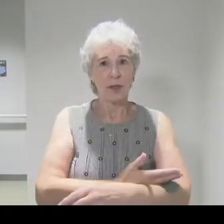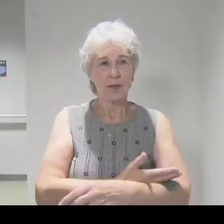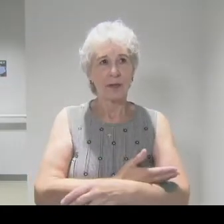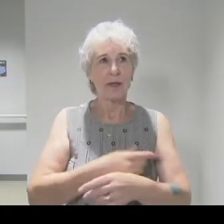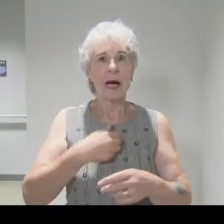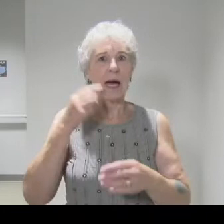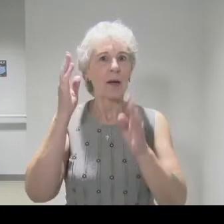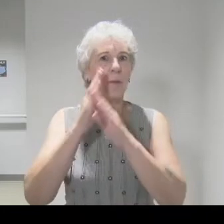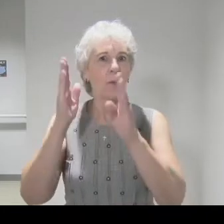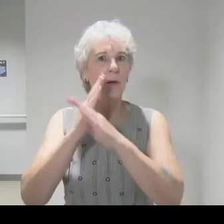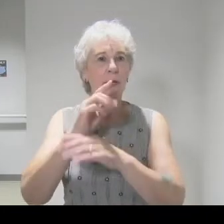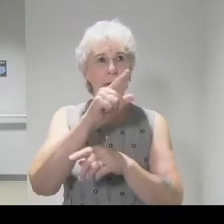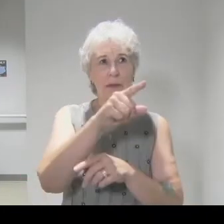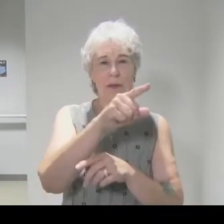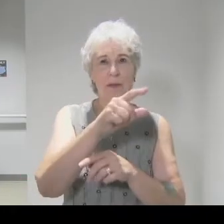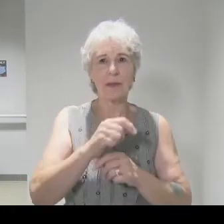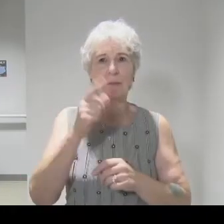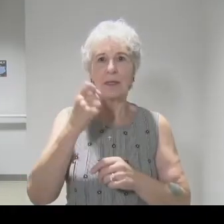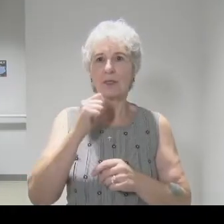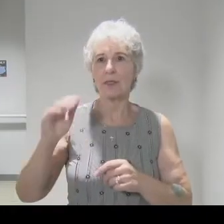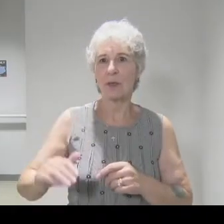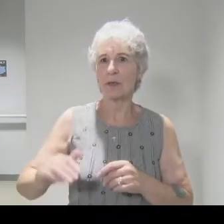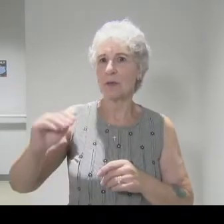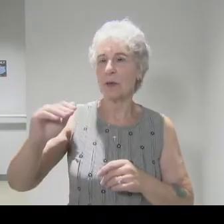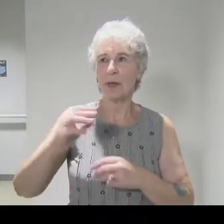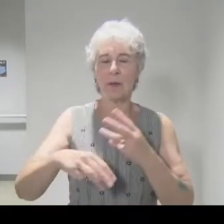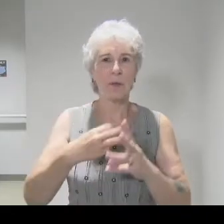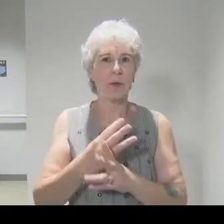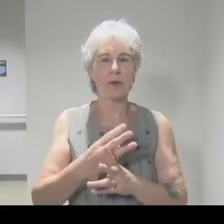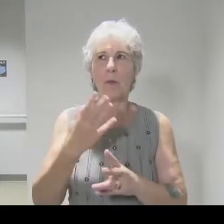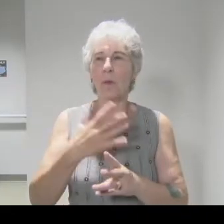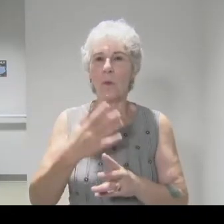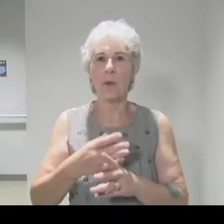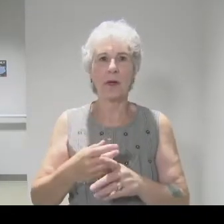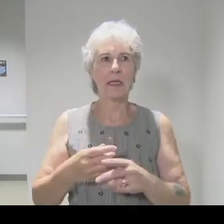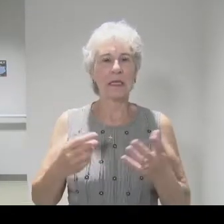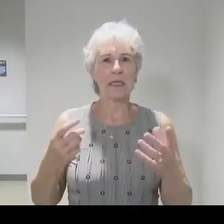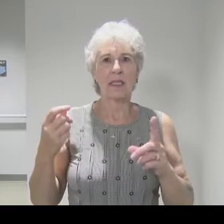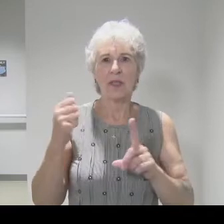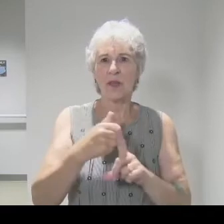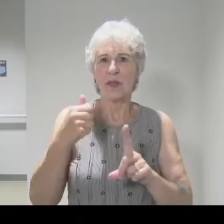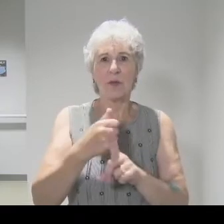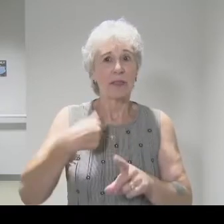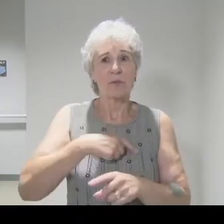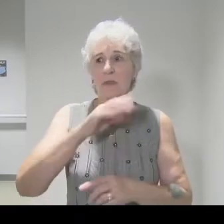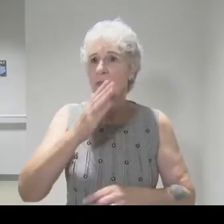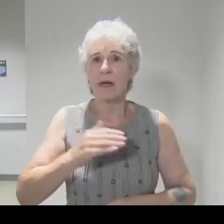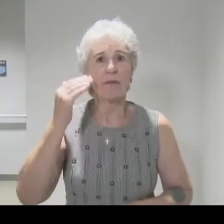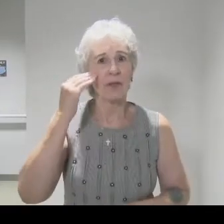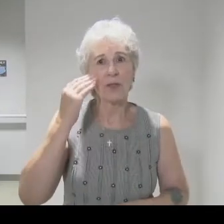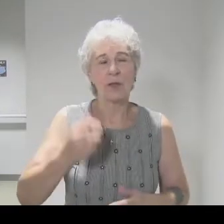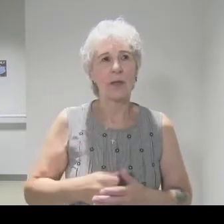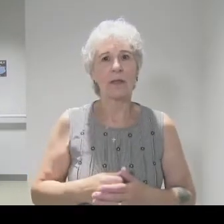I worry about her because she is growing up in a world with threats that we never knew about,